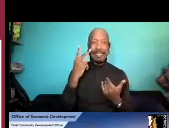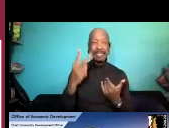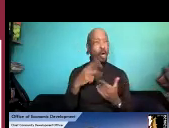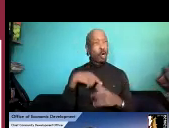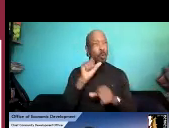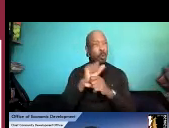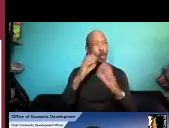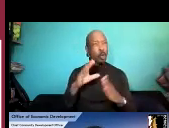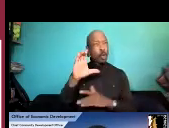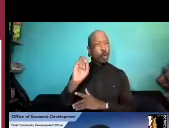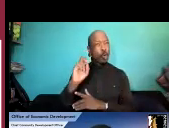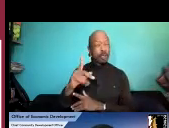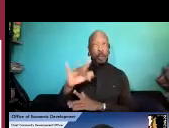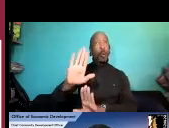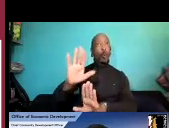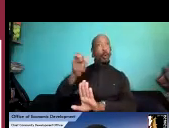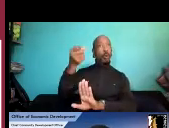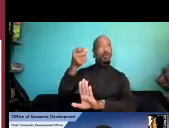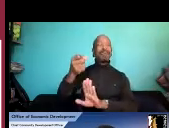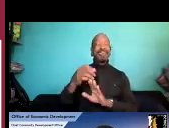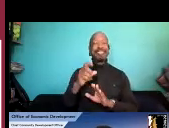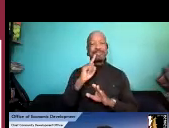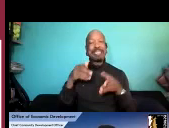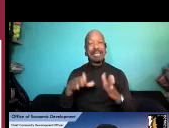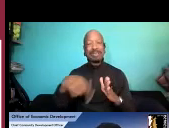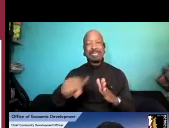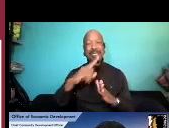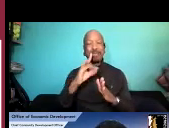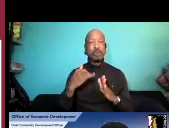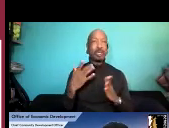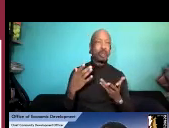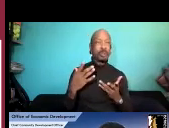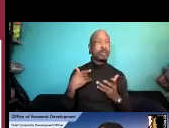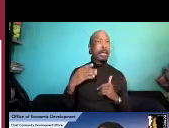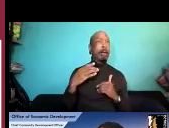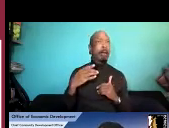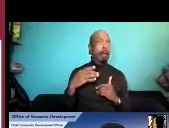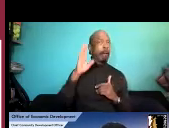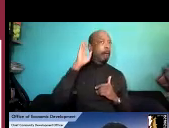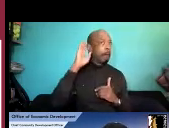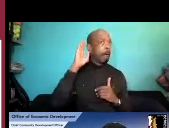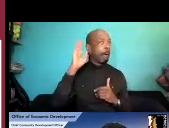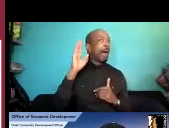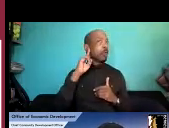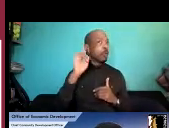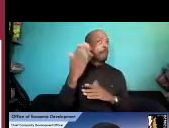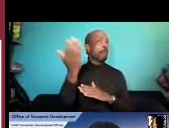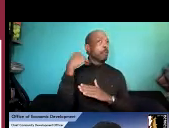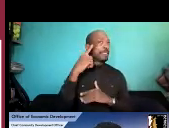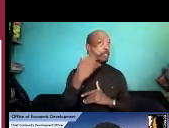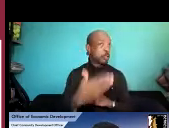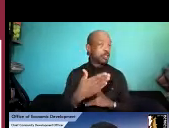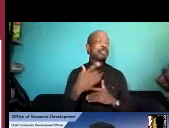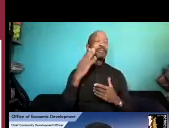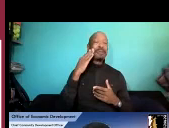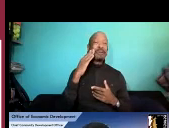now, hold on. And so this allows them to, instead of leaning back, they can lean in and say, wait a minute, I've heard about that. That sounds good. I've heard that,